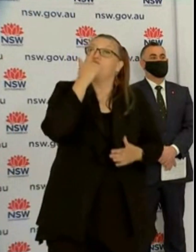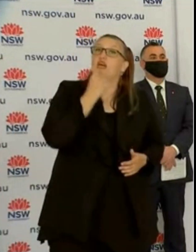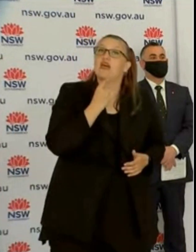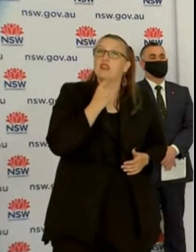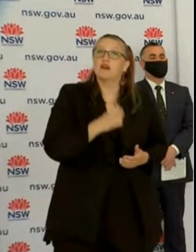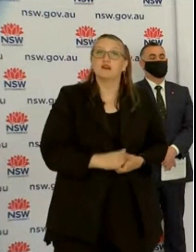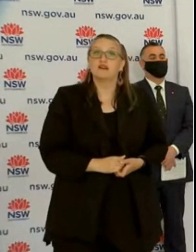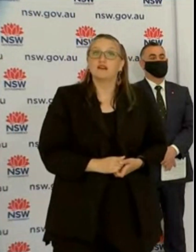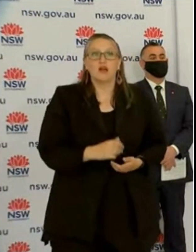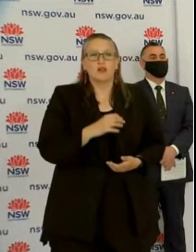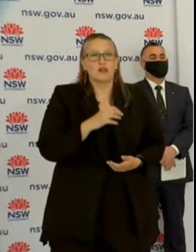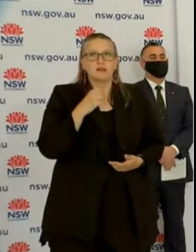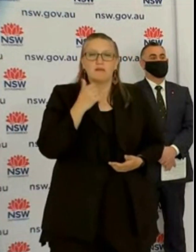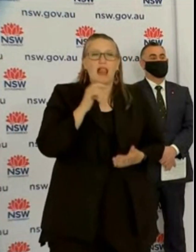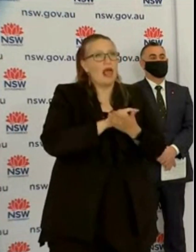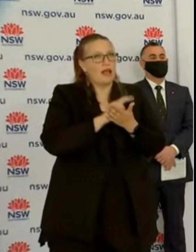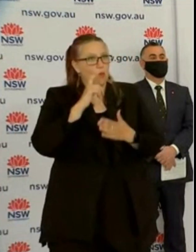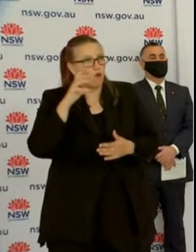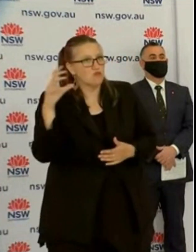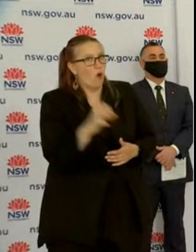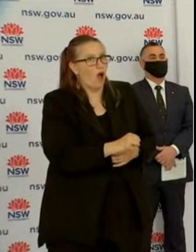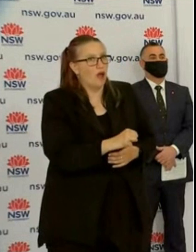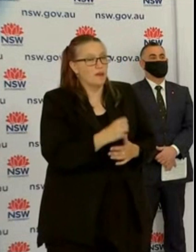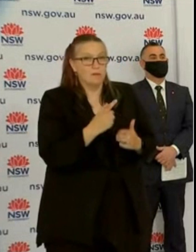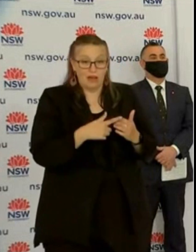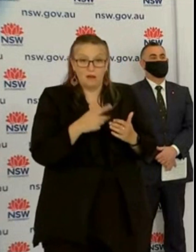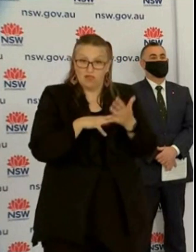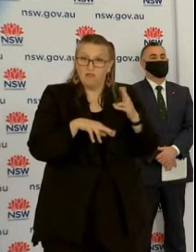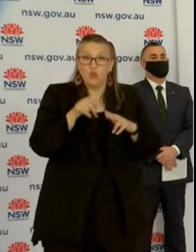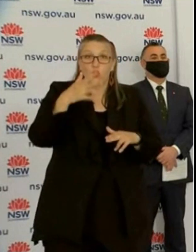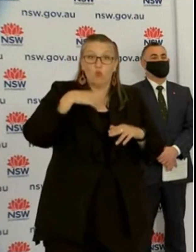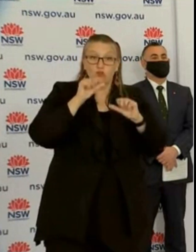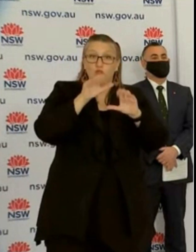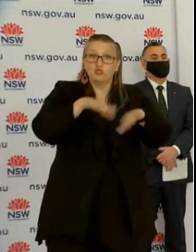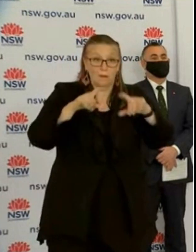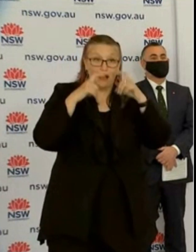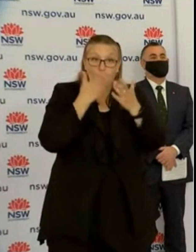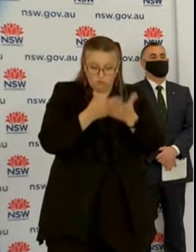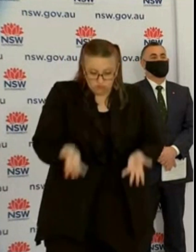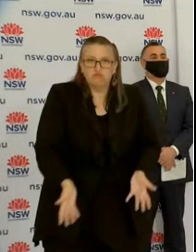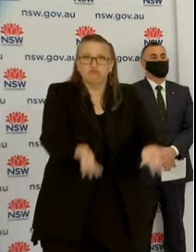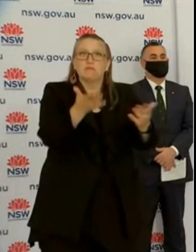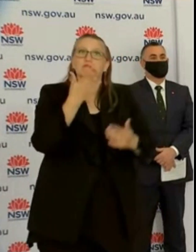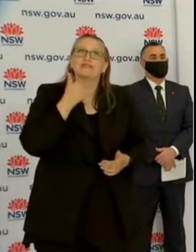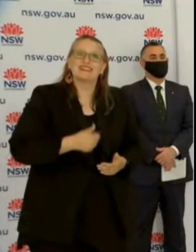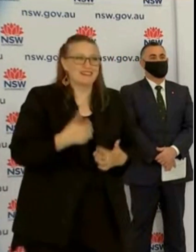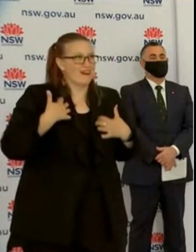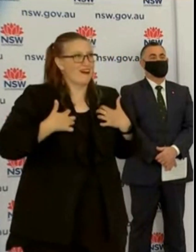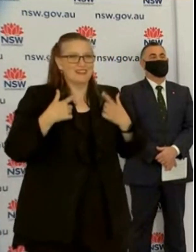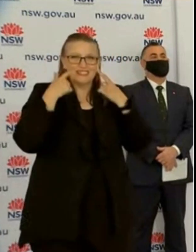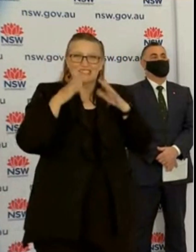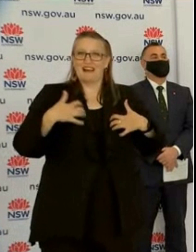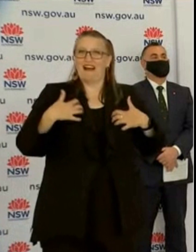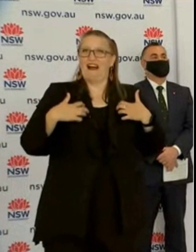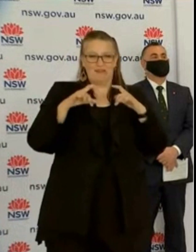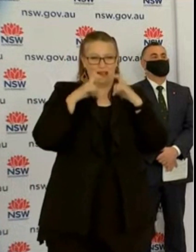that may be required in the future, and it's certainly a strong option for families to consider. And we're pleasingly seeing children come on board